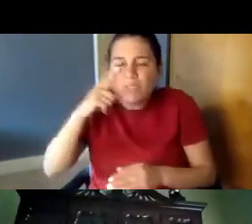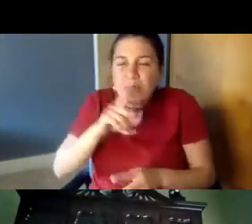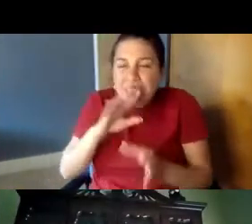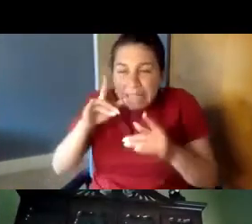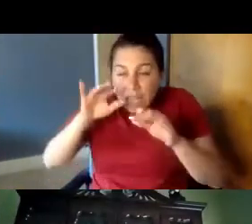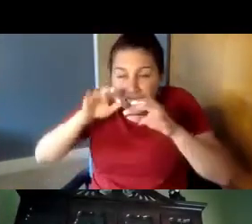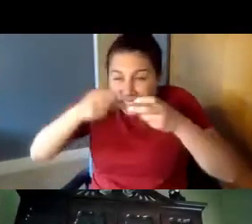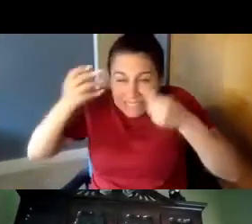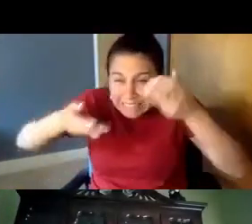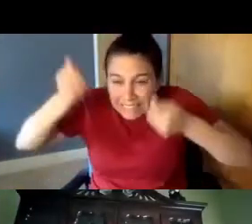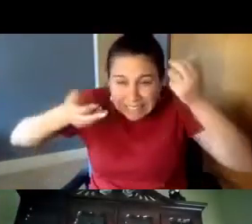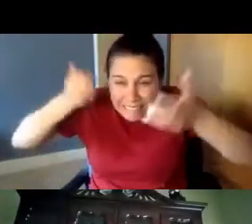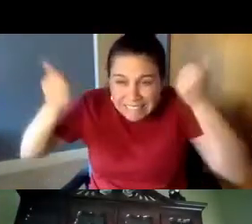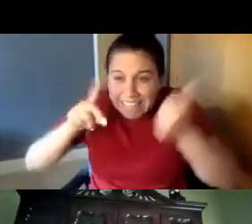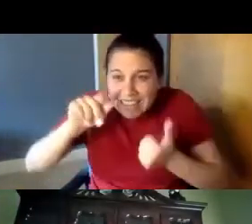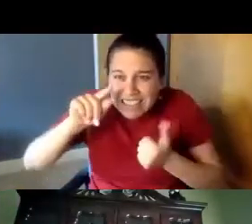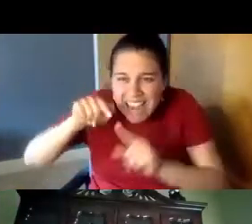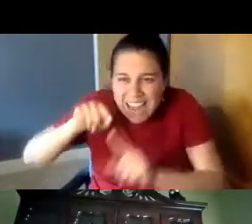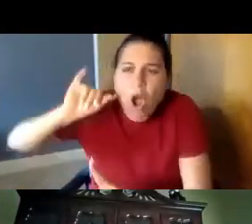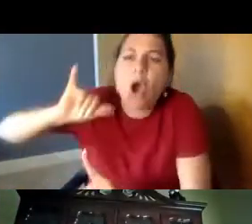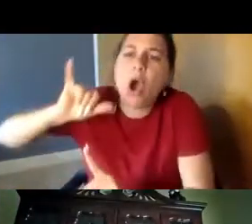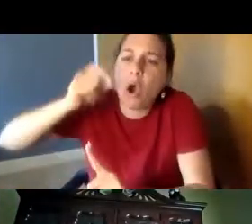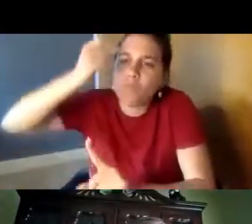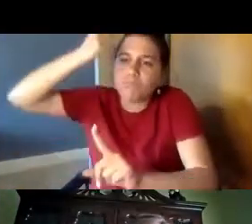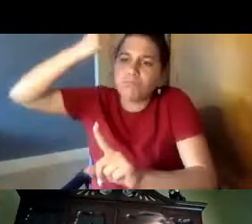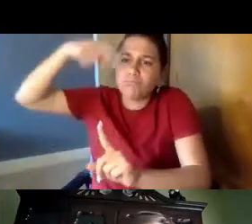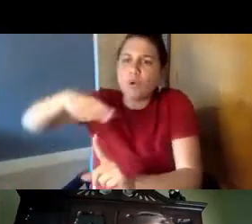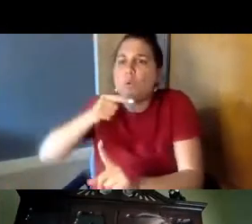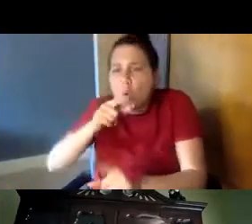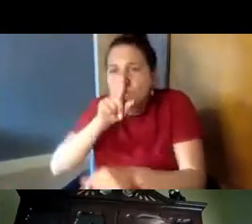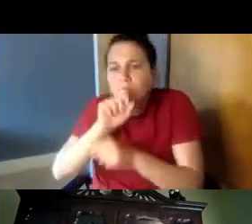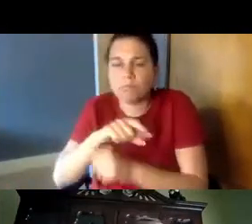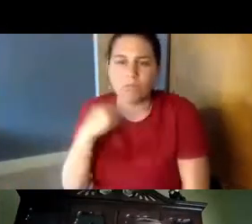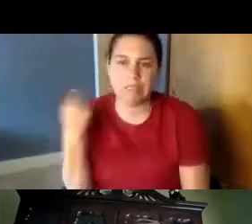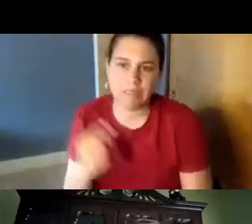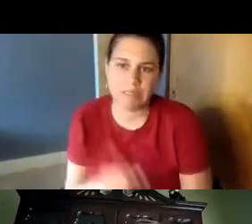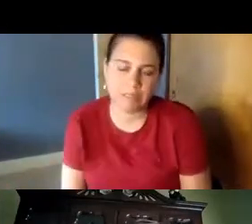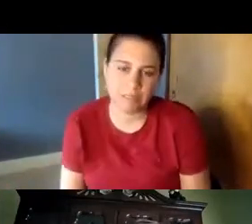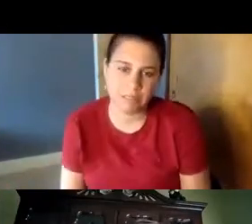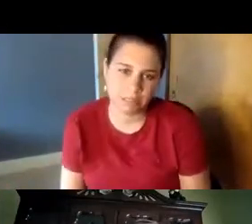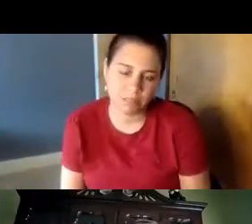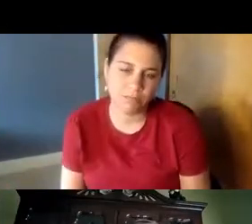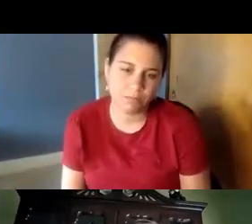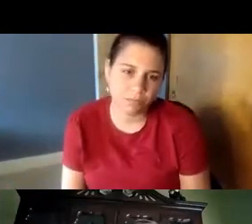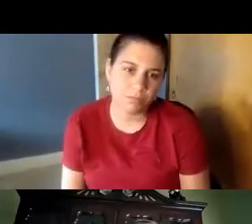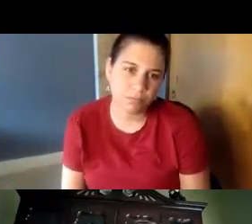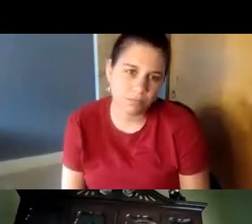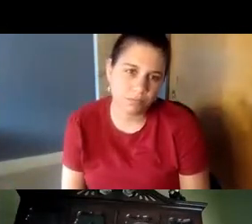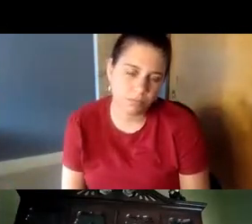understand what's going on and who is really at risk for developing cancer.